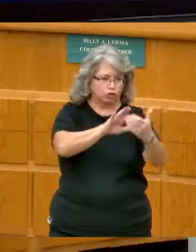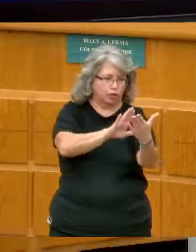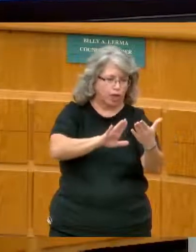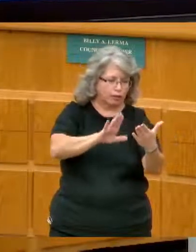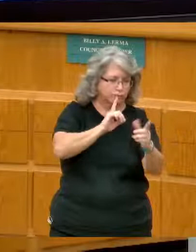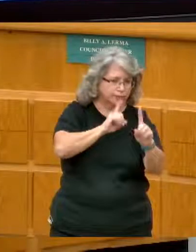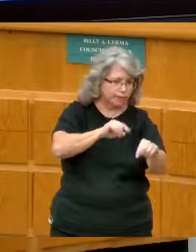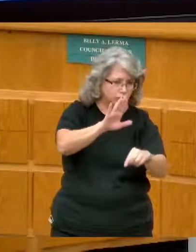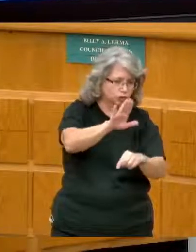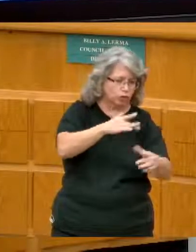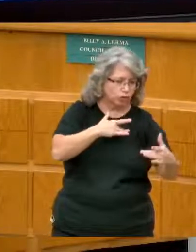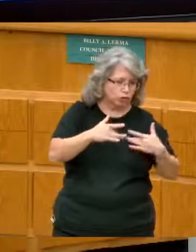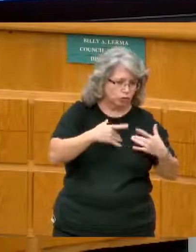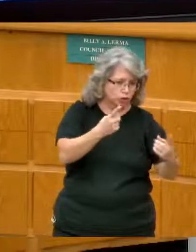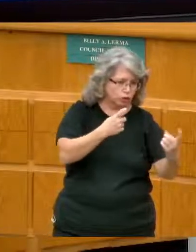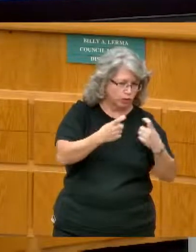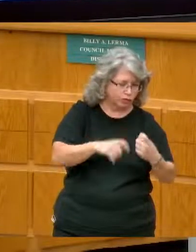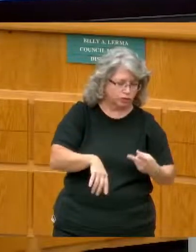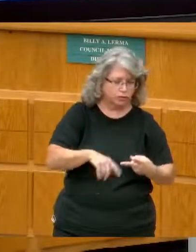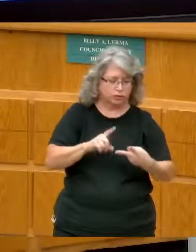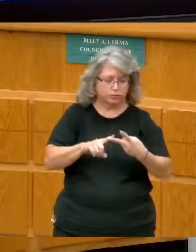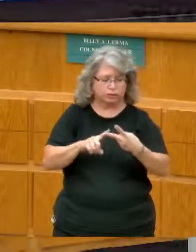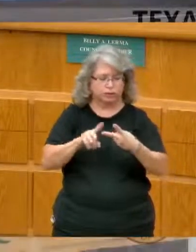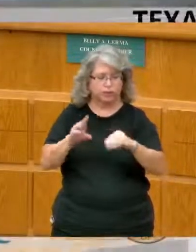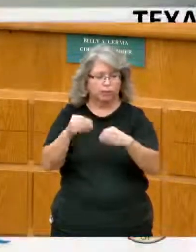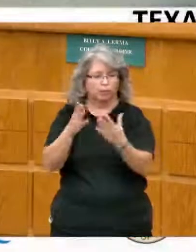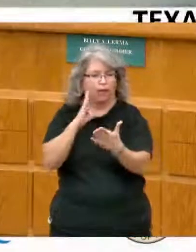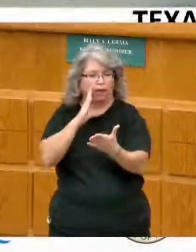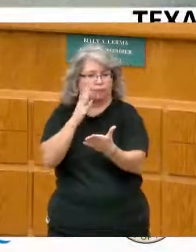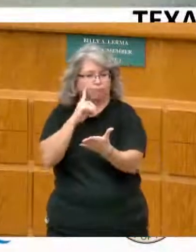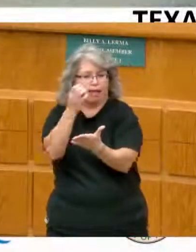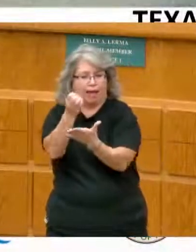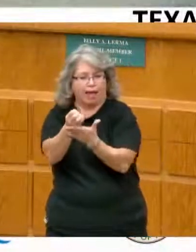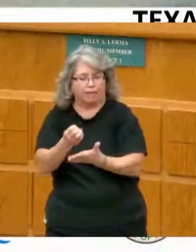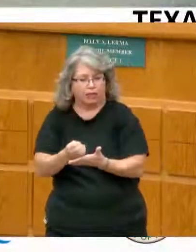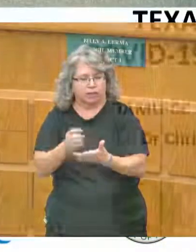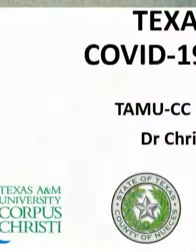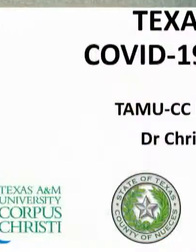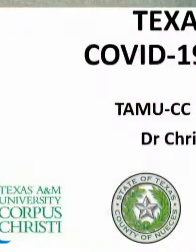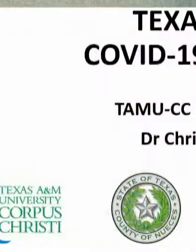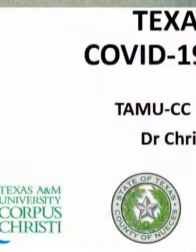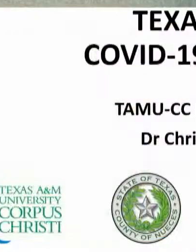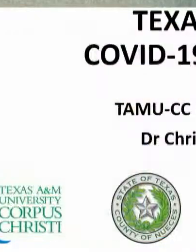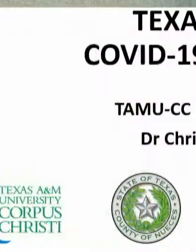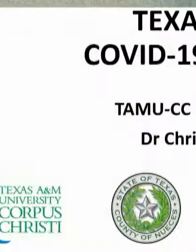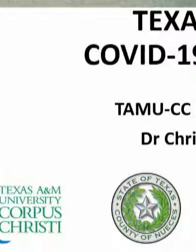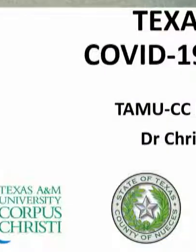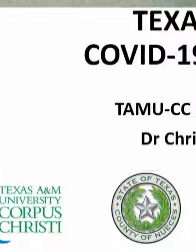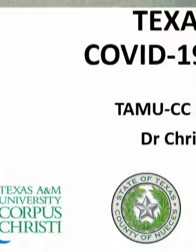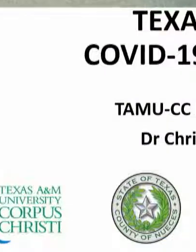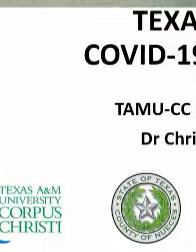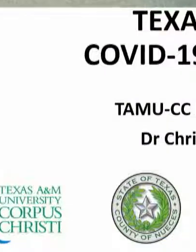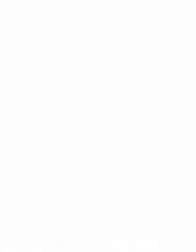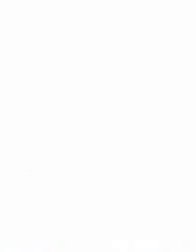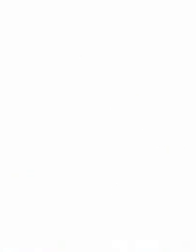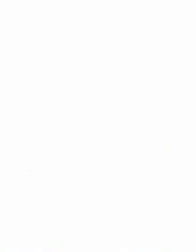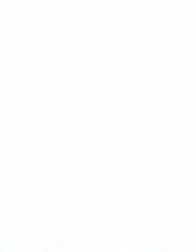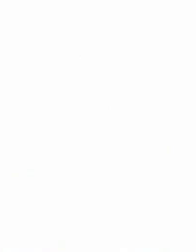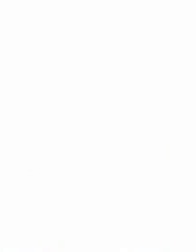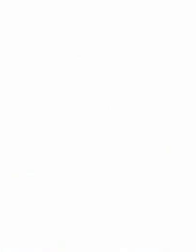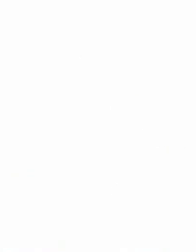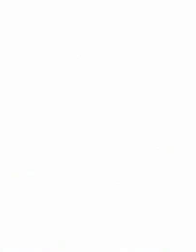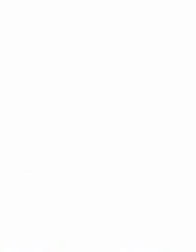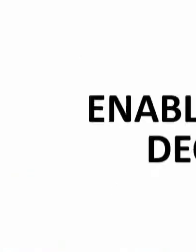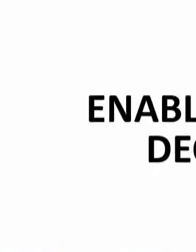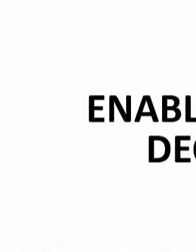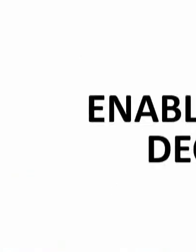about COVID, and 2, to enable evidence-based decision-making on behalf of our local leaders. We'll get right into